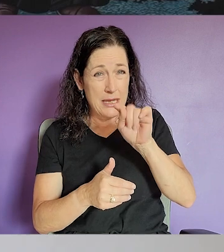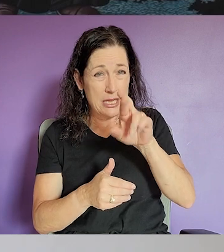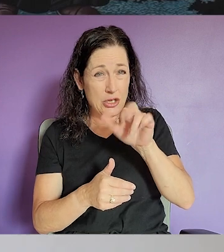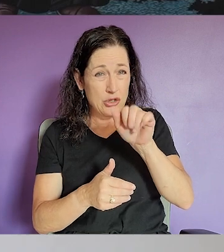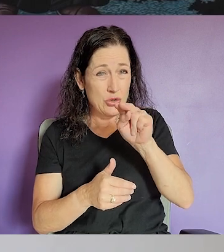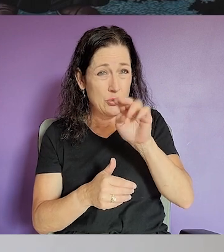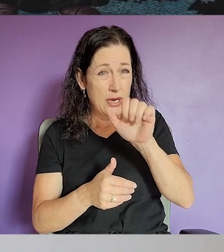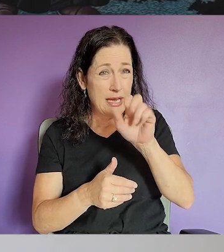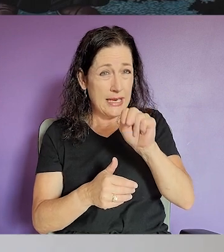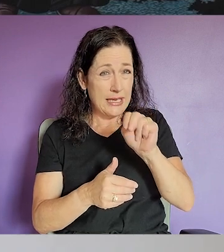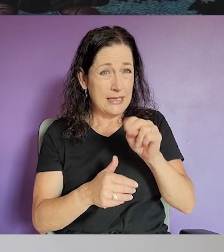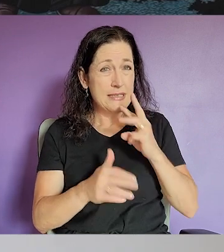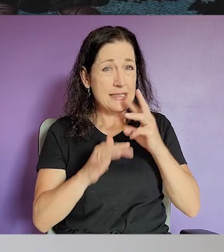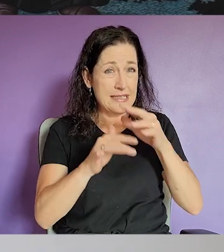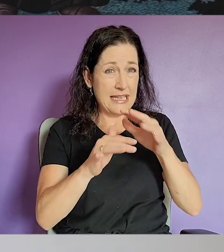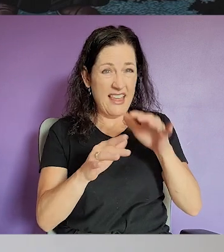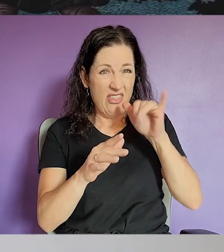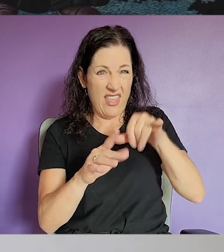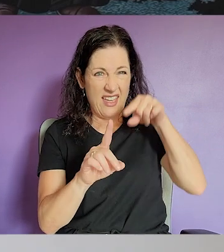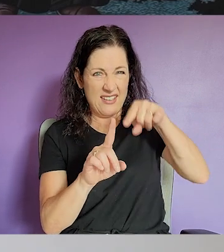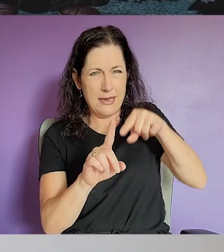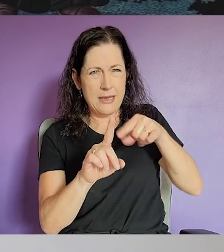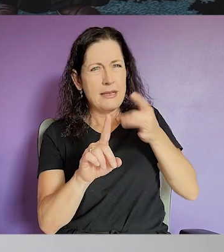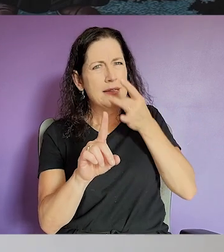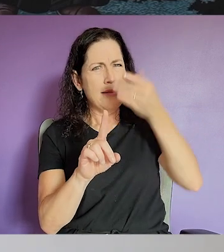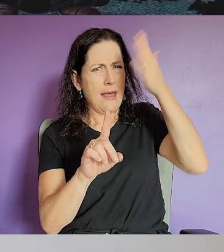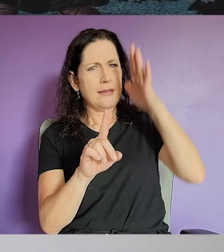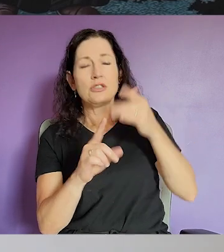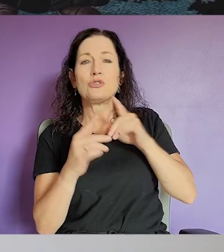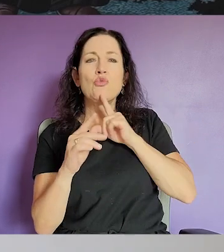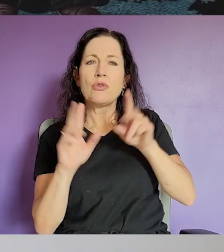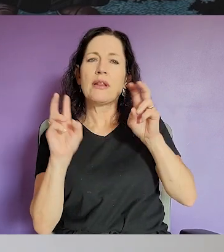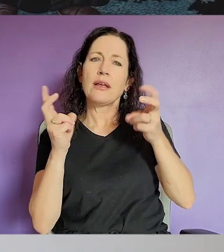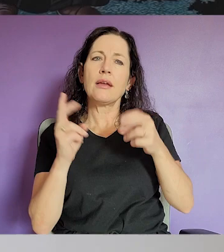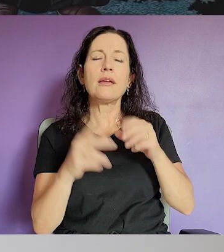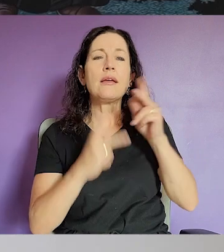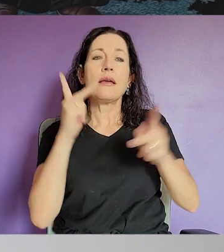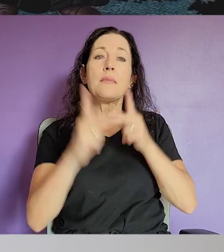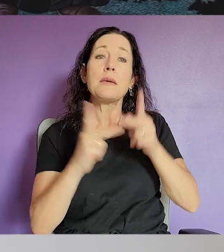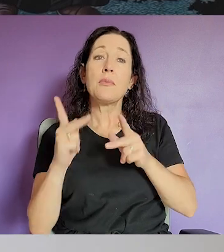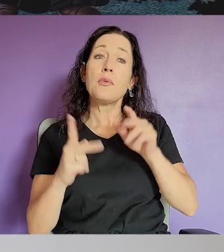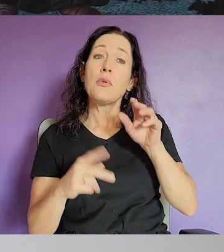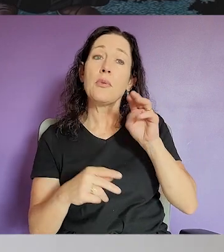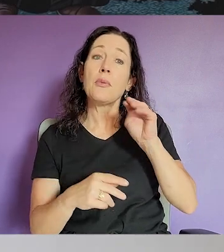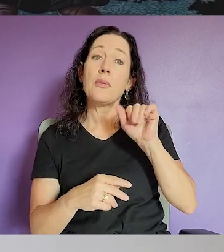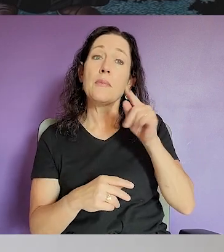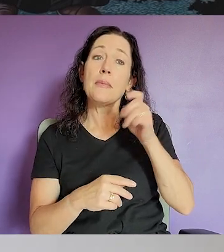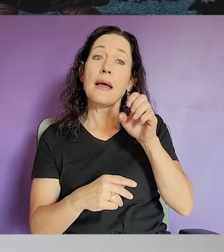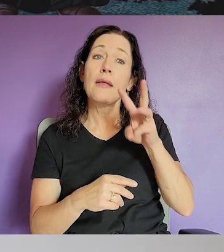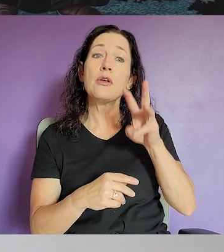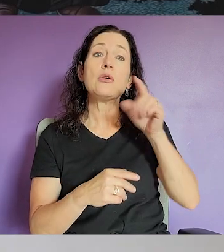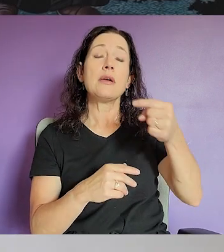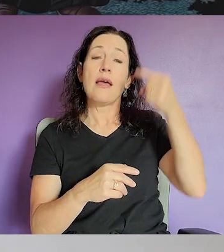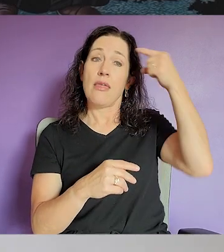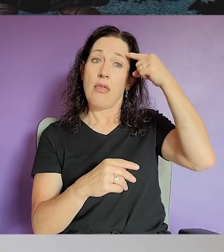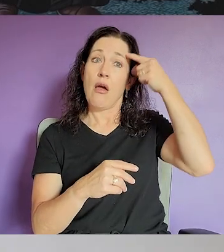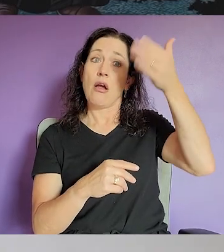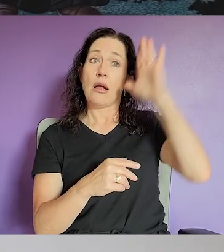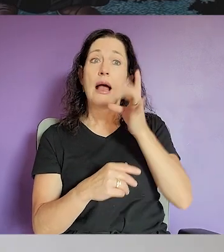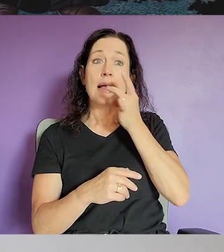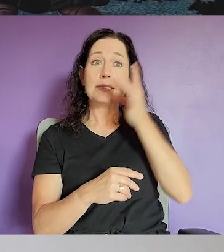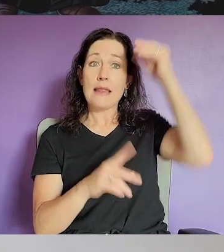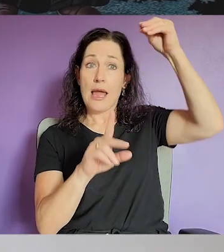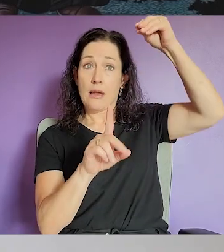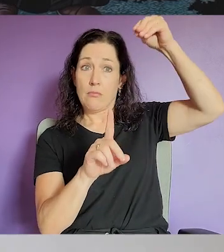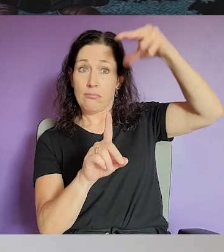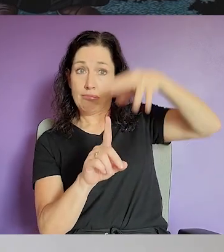the Matthew's Gospel, the people of Matthew's Gospel saw the light of God shining on